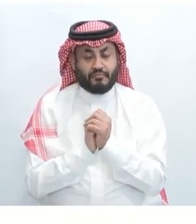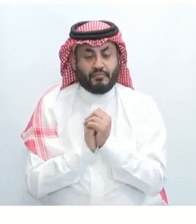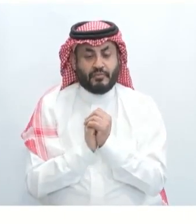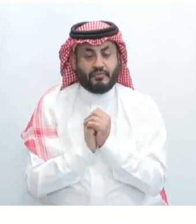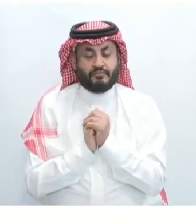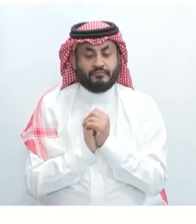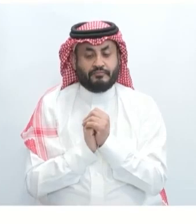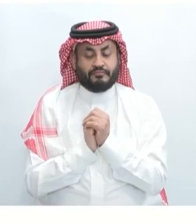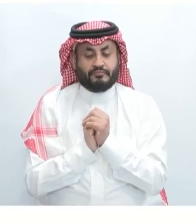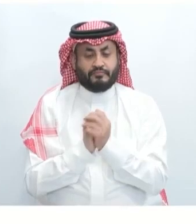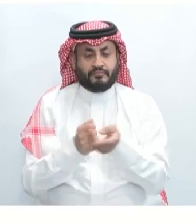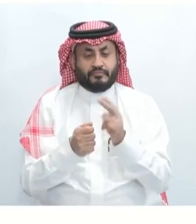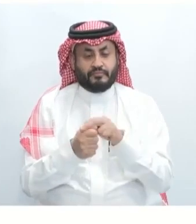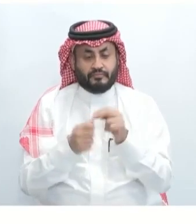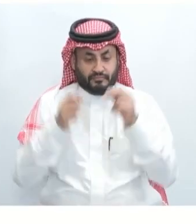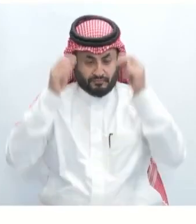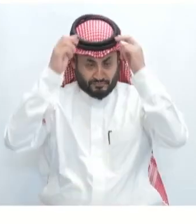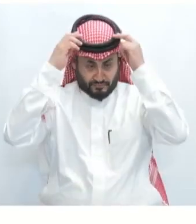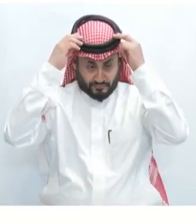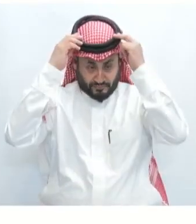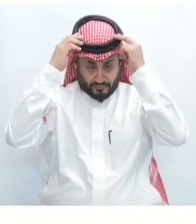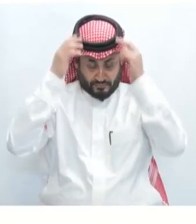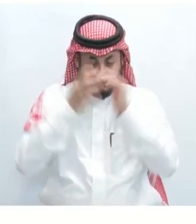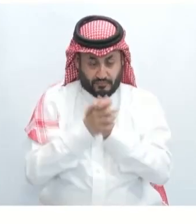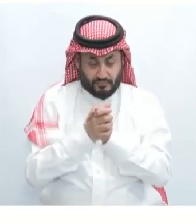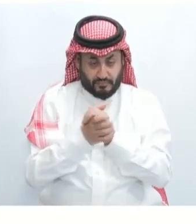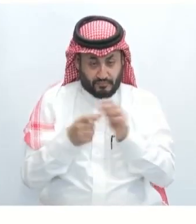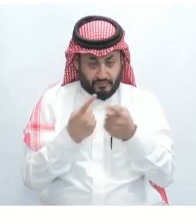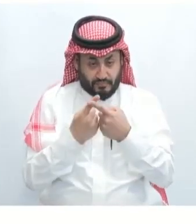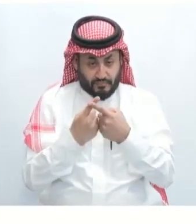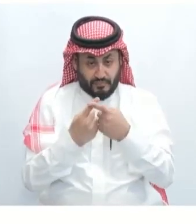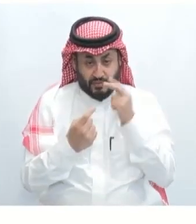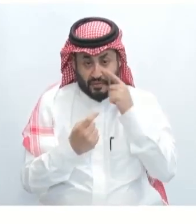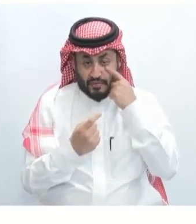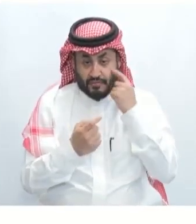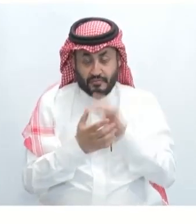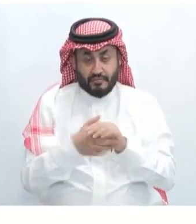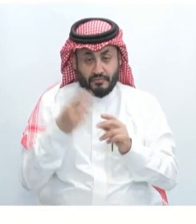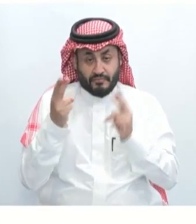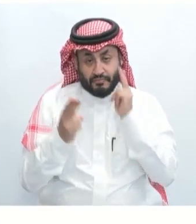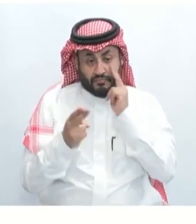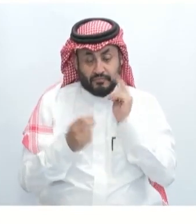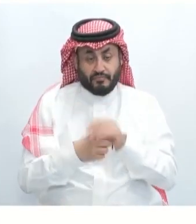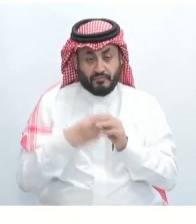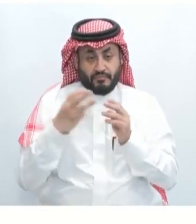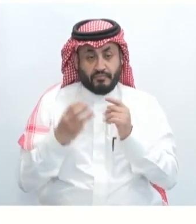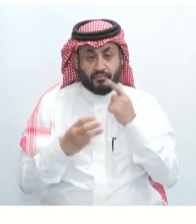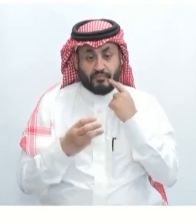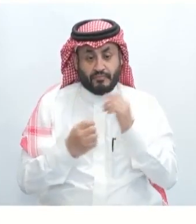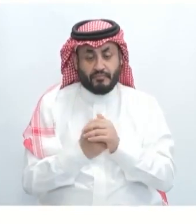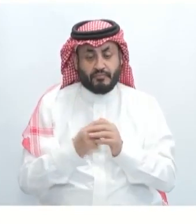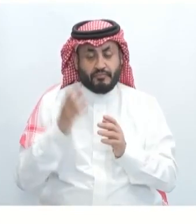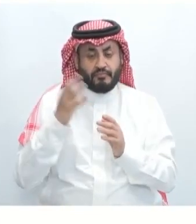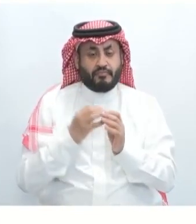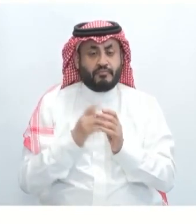That's right. So, again. So, is it purple? Is it pink? Is it red? Is it green? It's